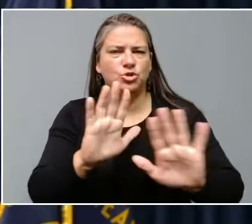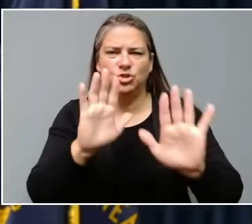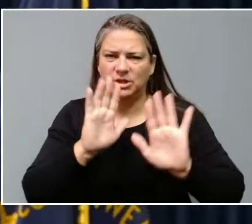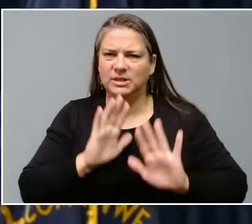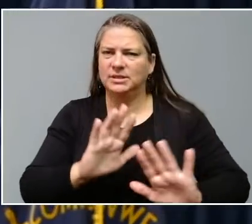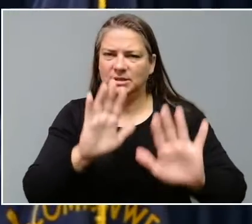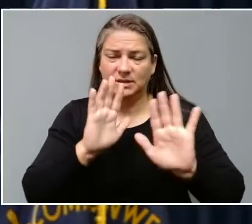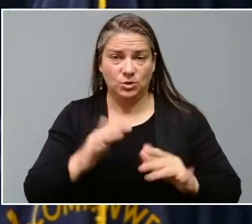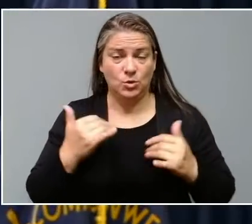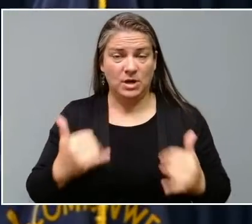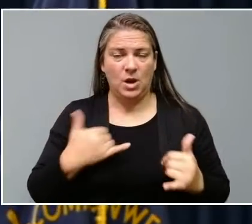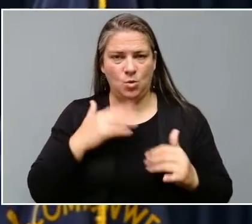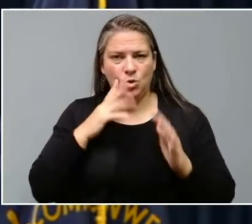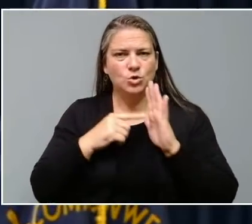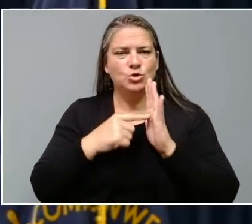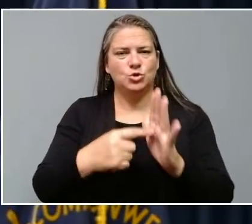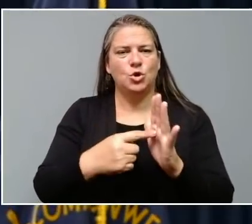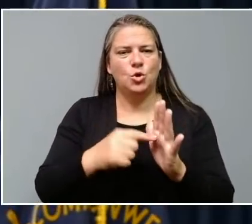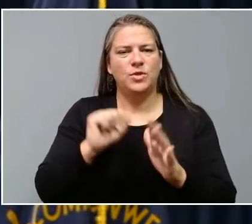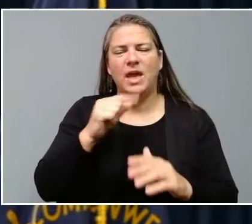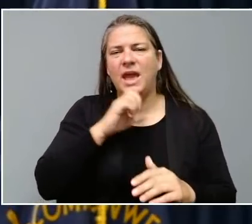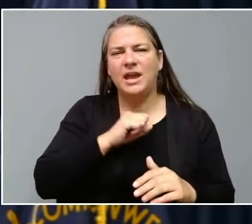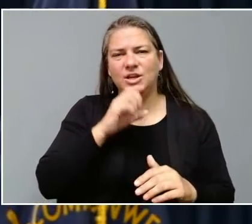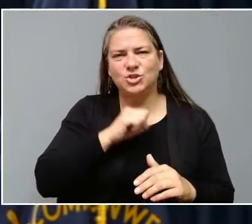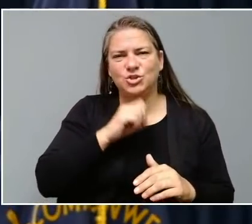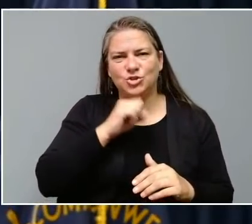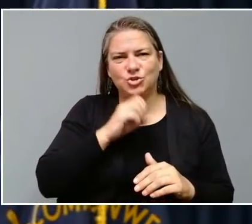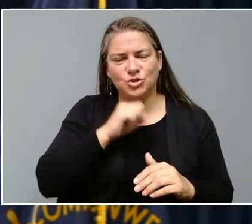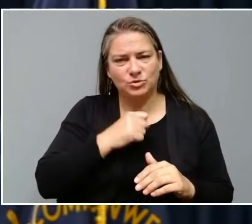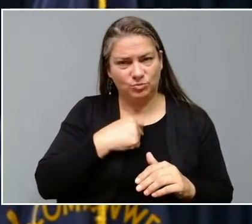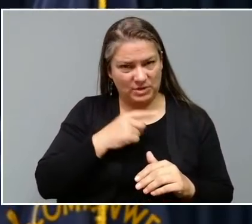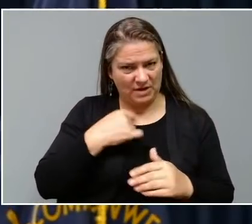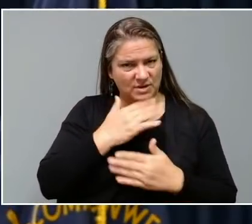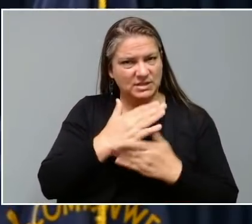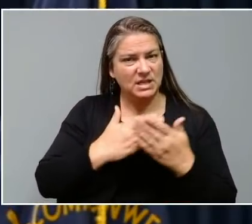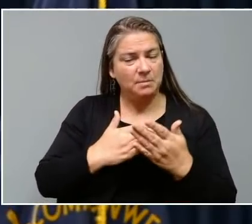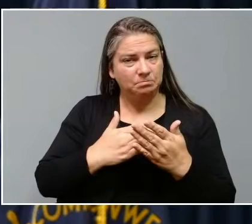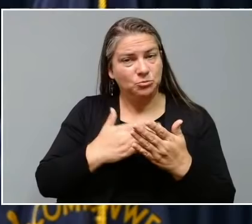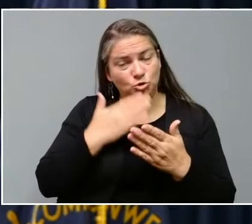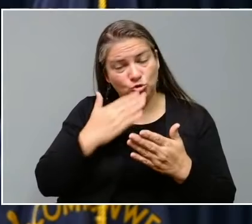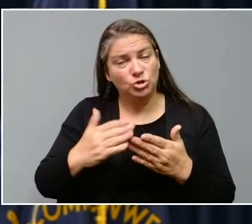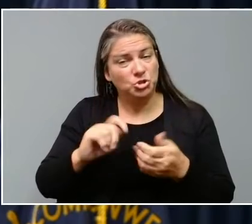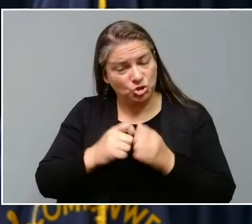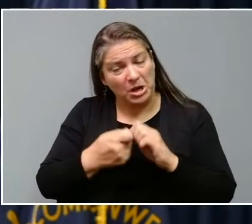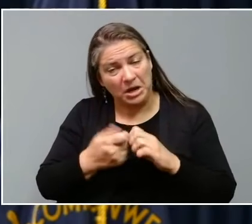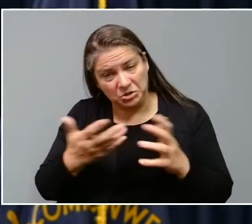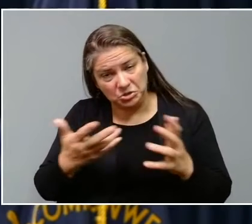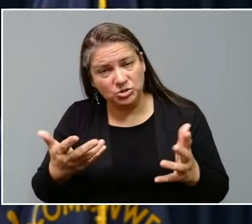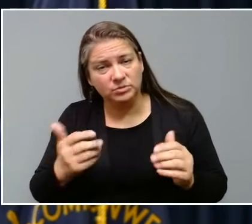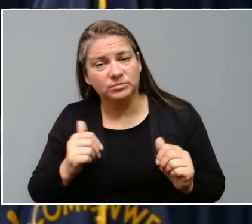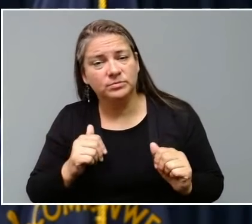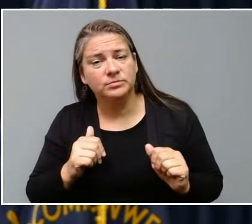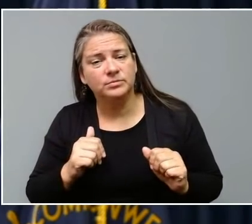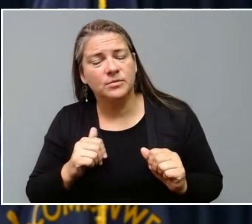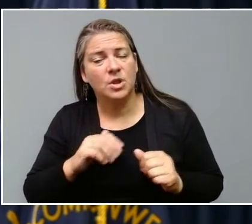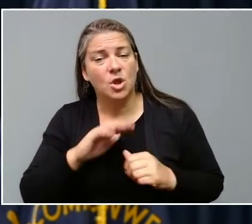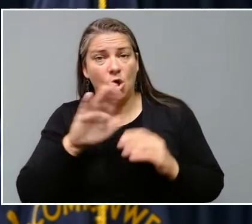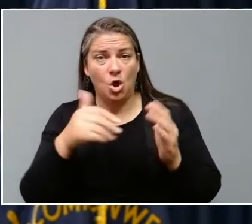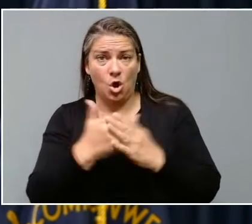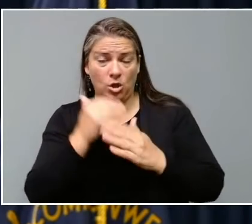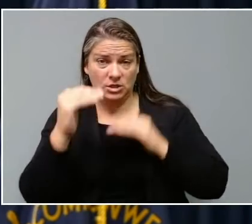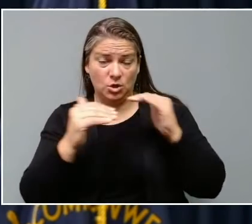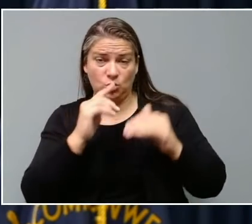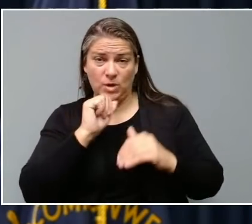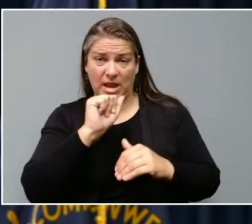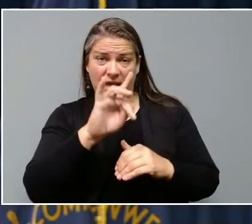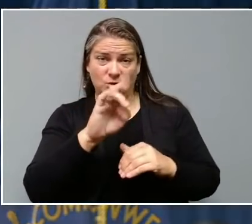just going to show you the age demographic because we did have some positive change in that. Of all adults 18 years or older